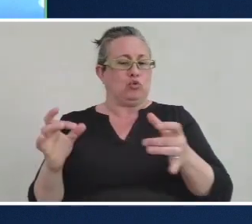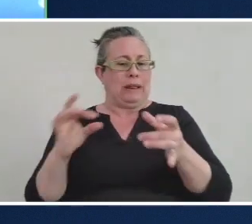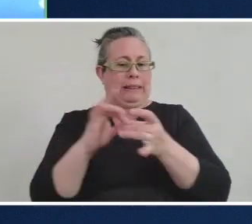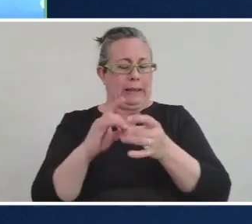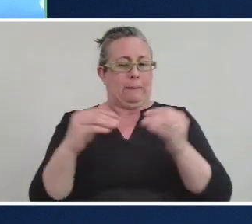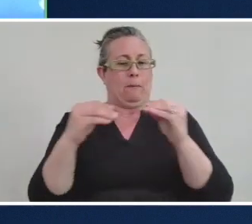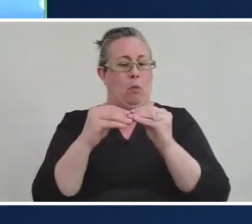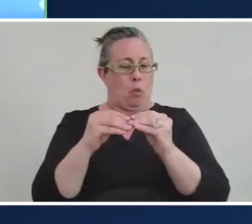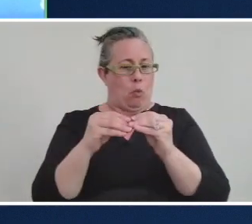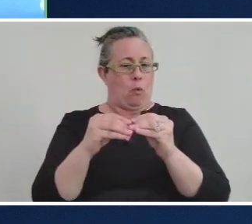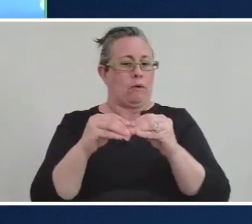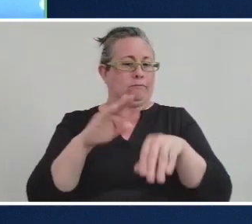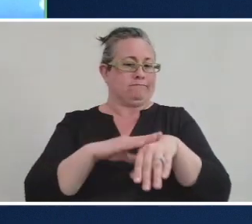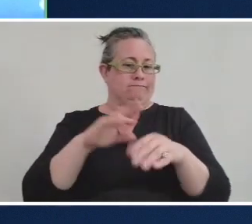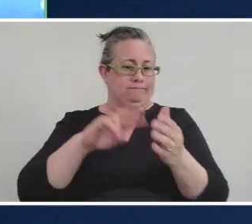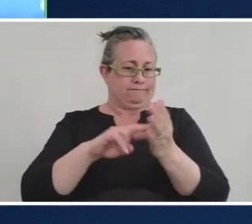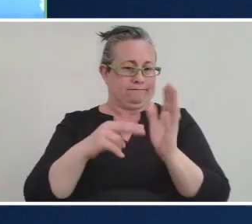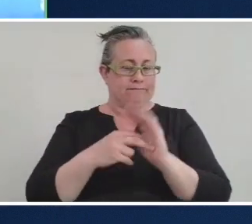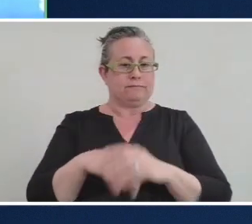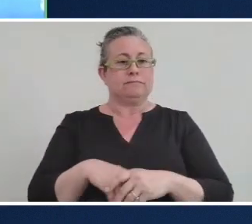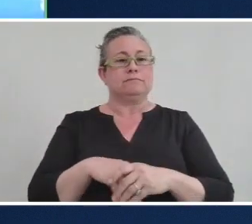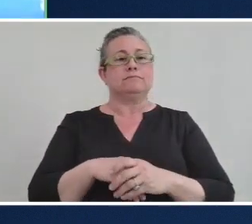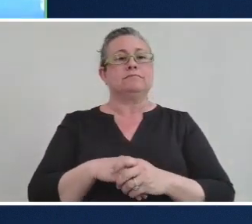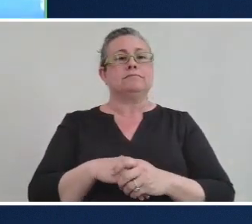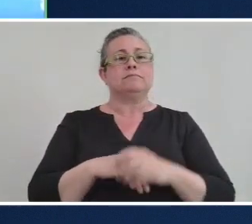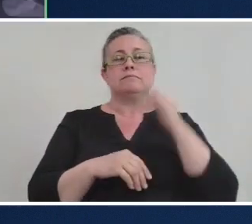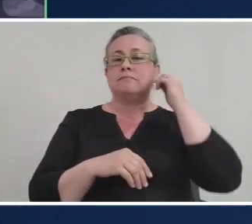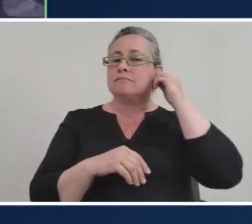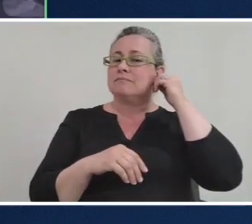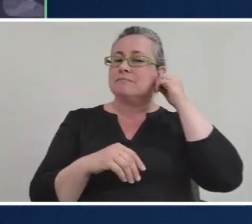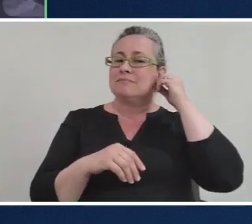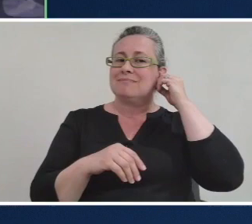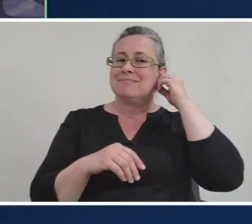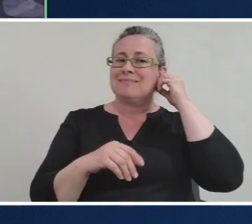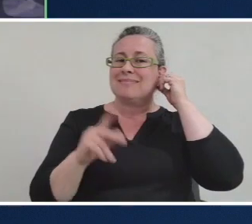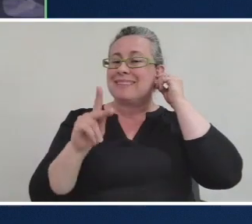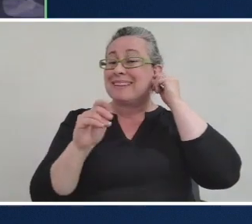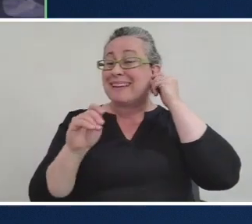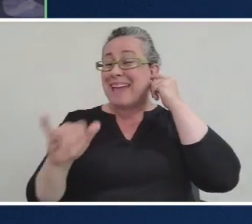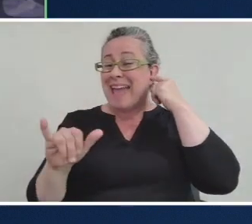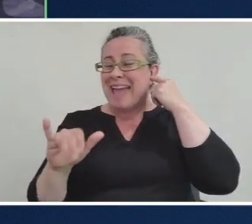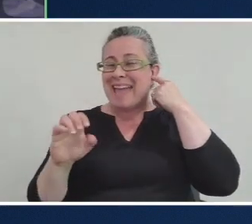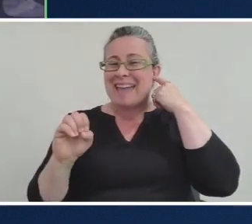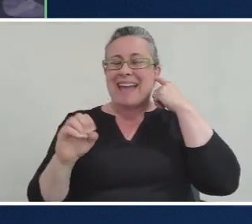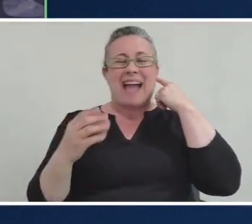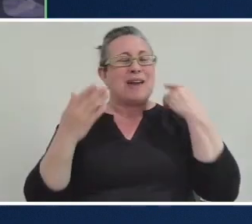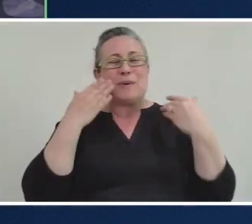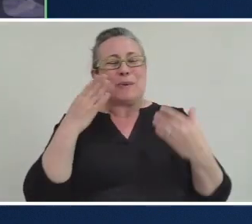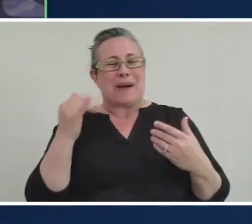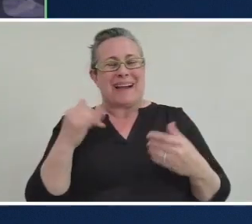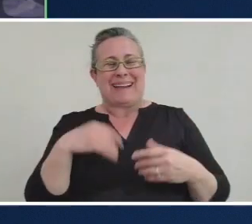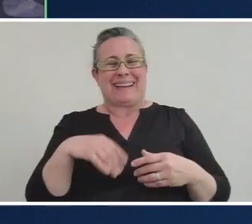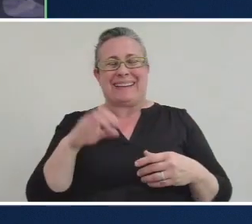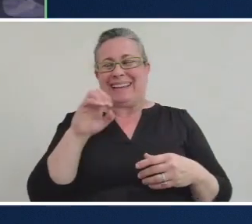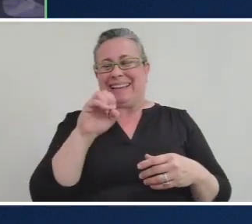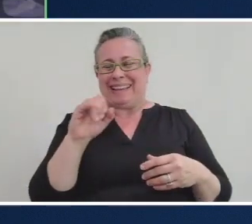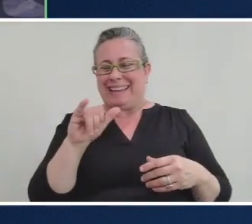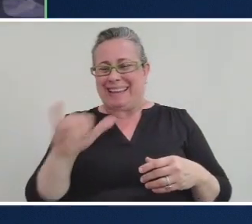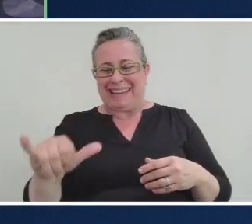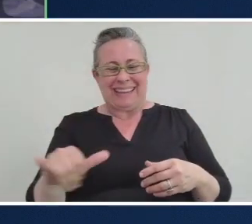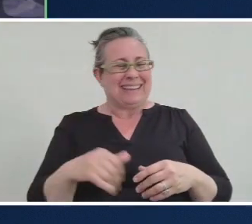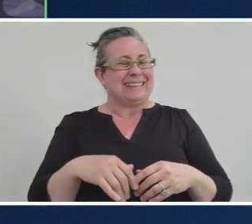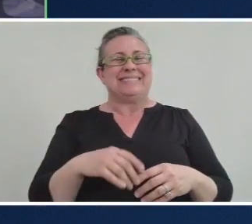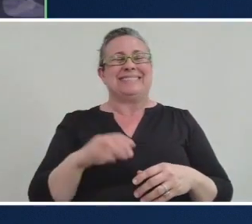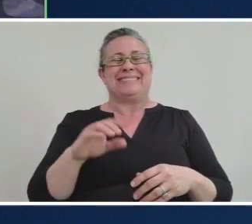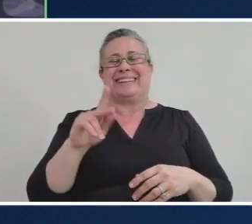deliberately. Okay, Key, Kay. I keep wanting to call you Key. It's Kay. Good. Yeah. We